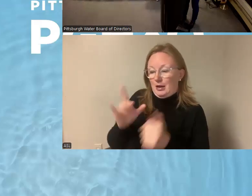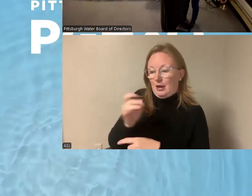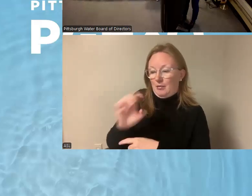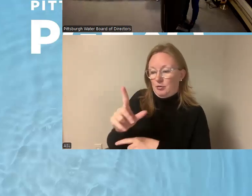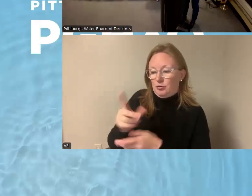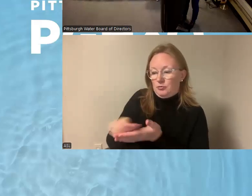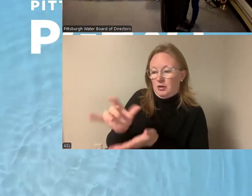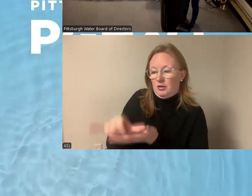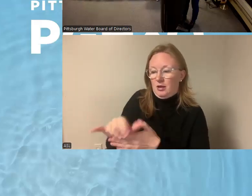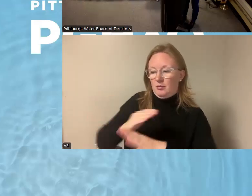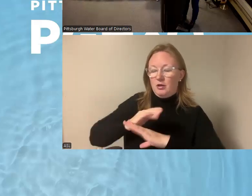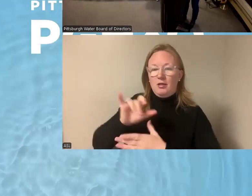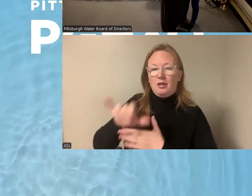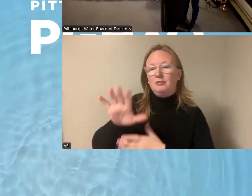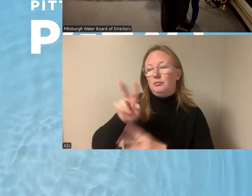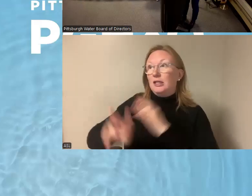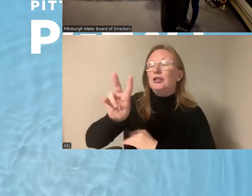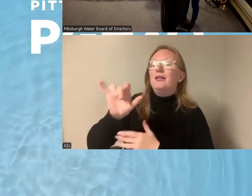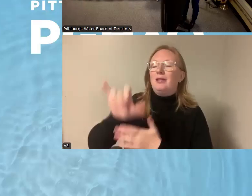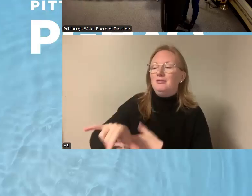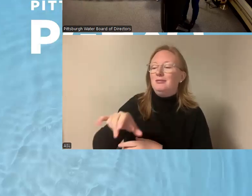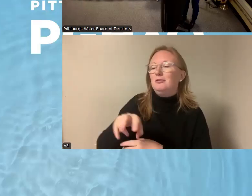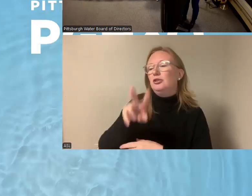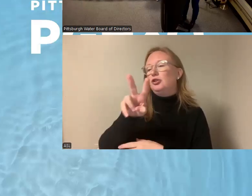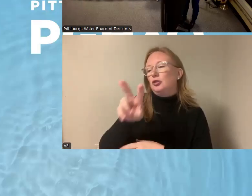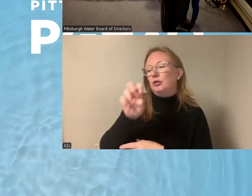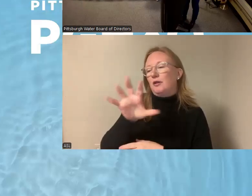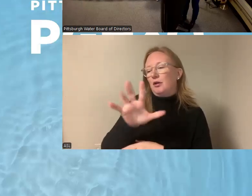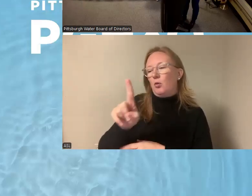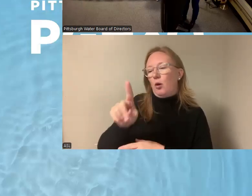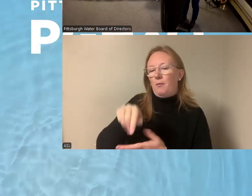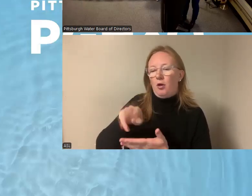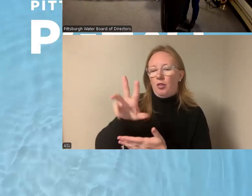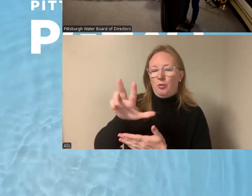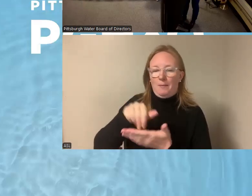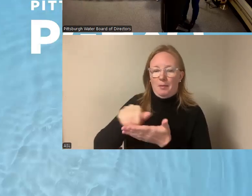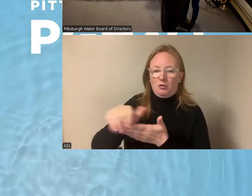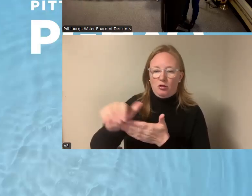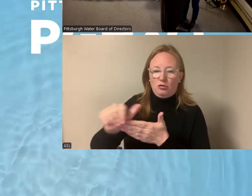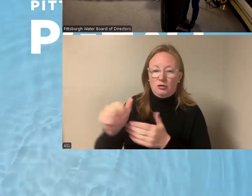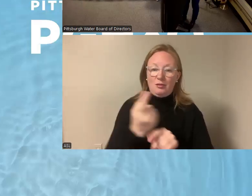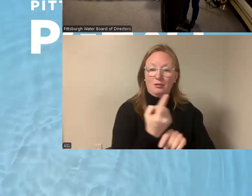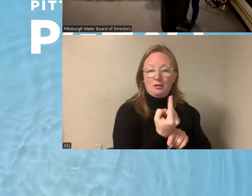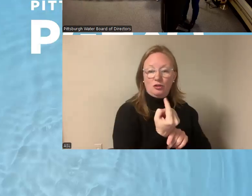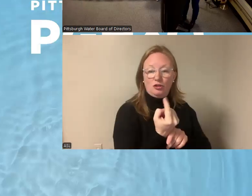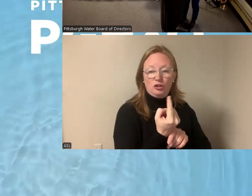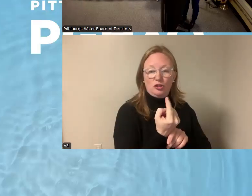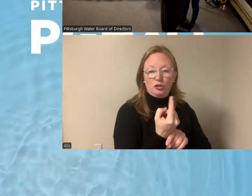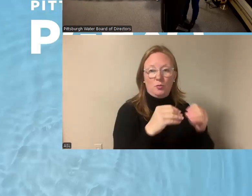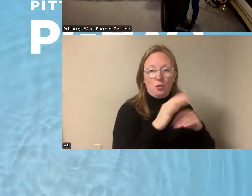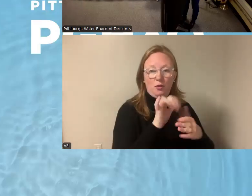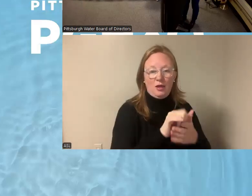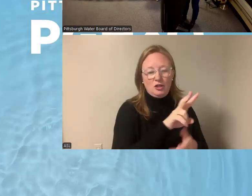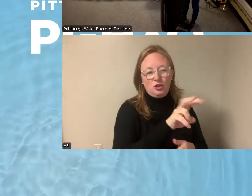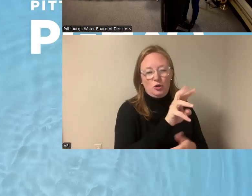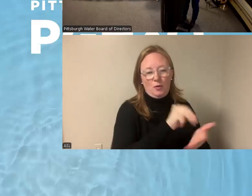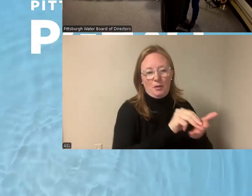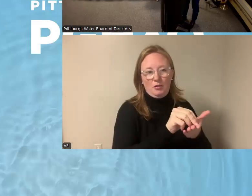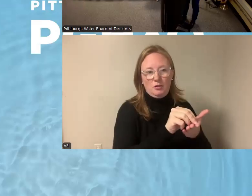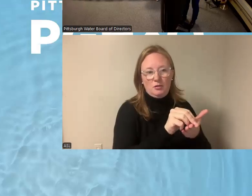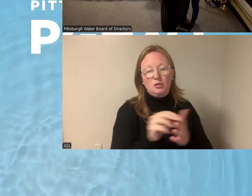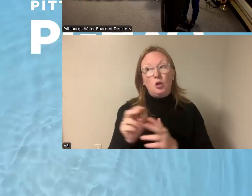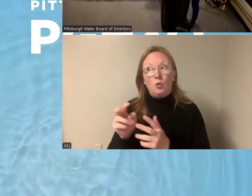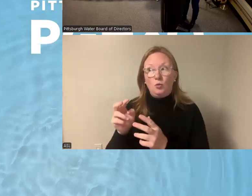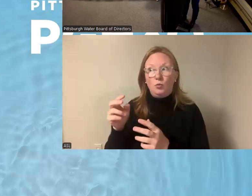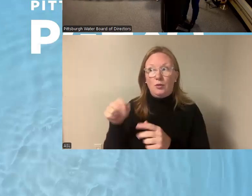expenditure projection is $251.3 million. Last year, we did north of $200 million, so we're projecting to do